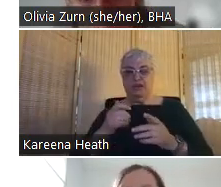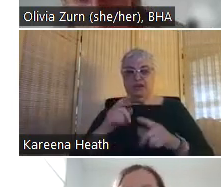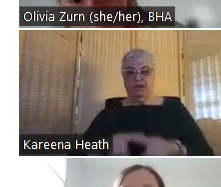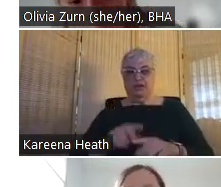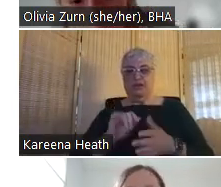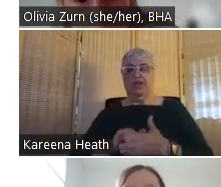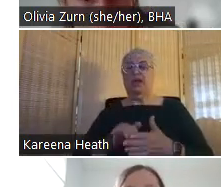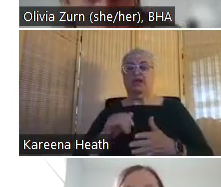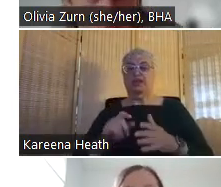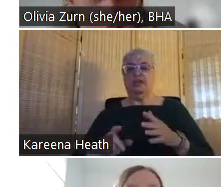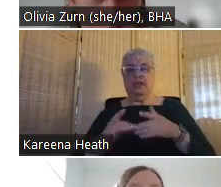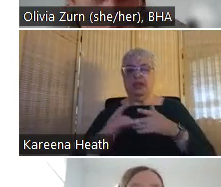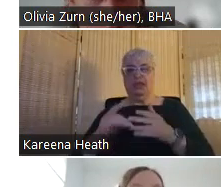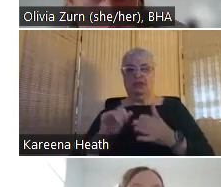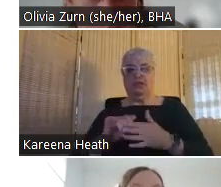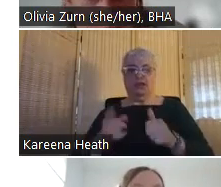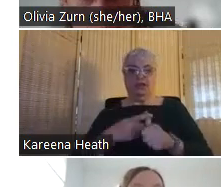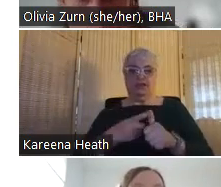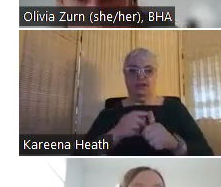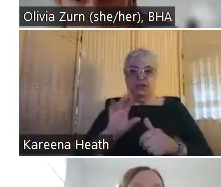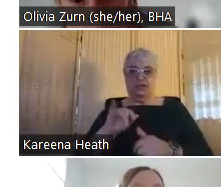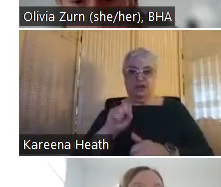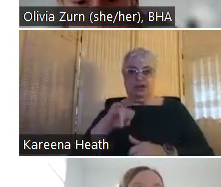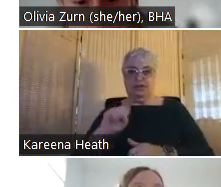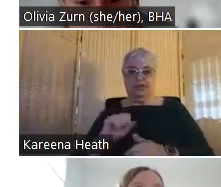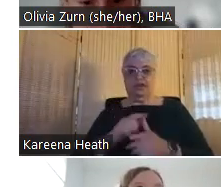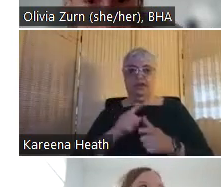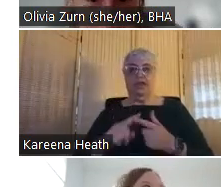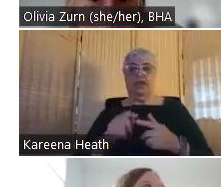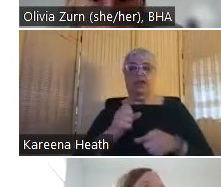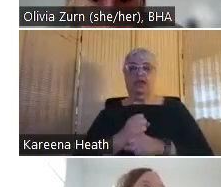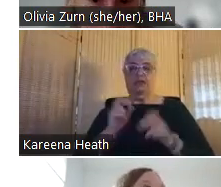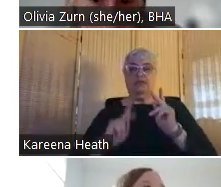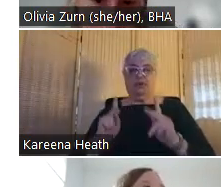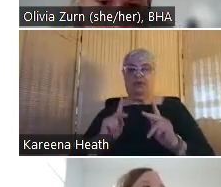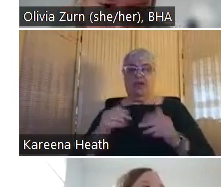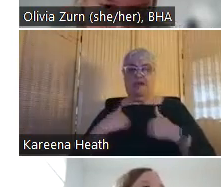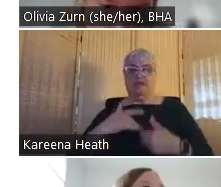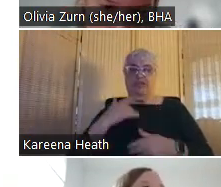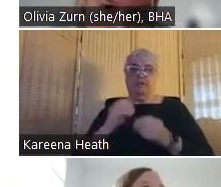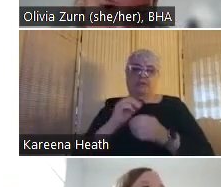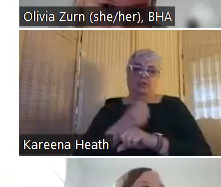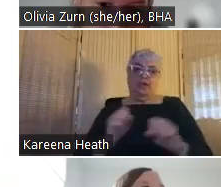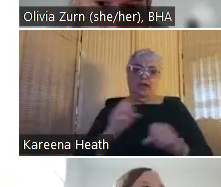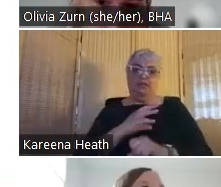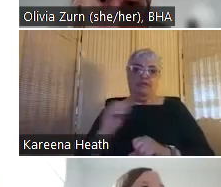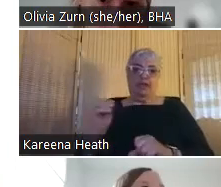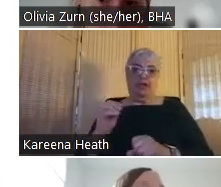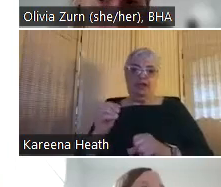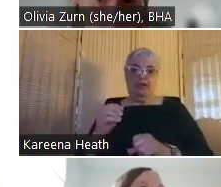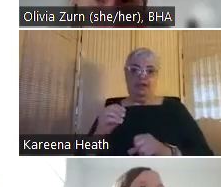initial crisis and enhance the individual's sense of safety and agency in